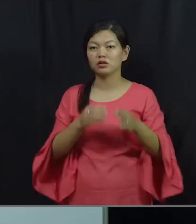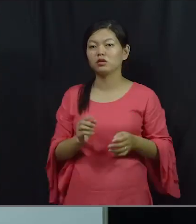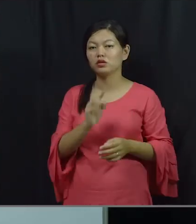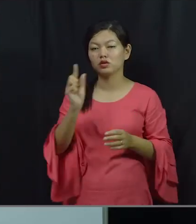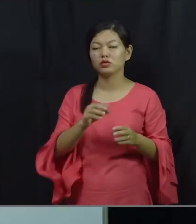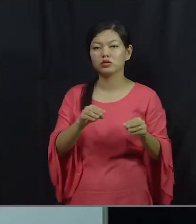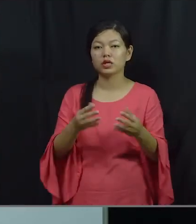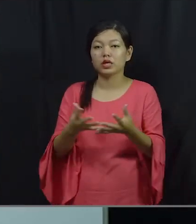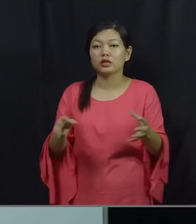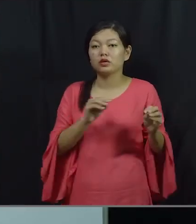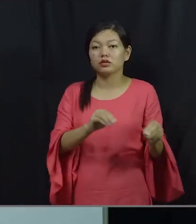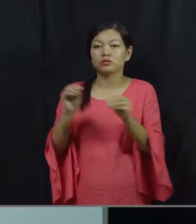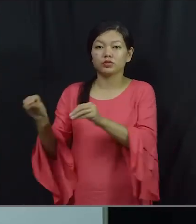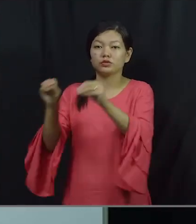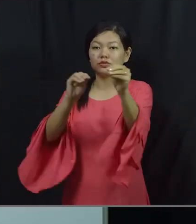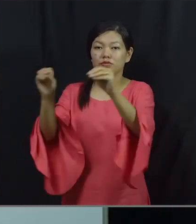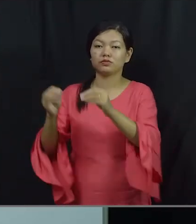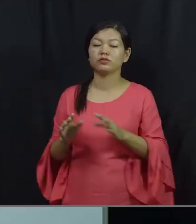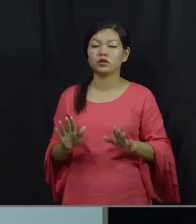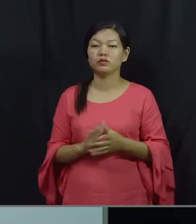Revolution. Okay,